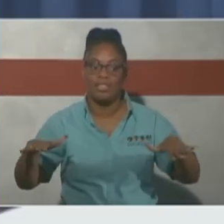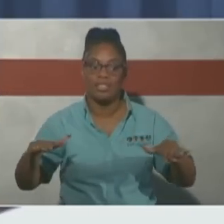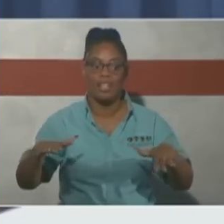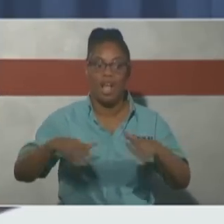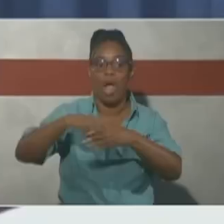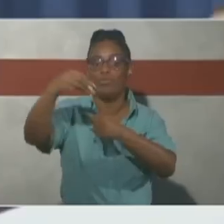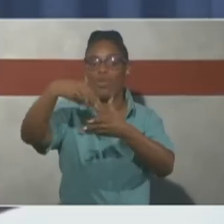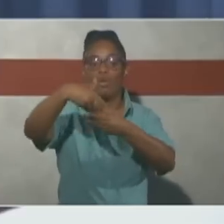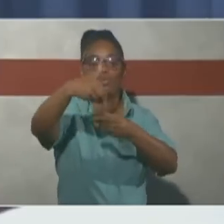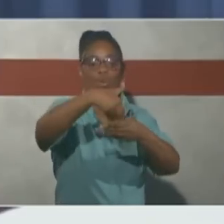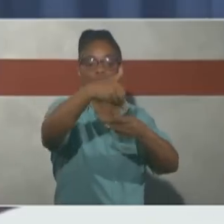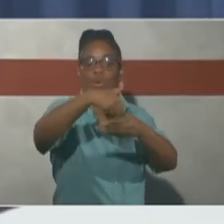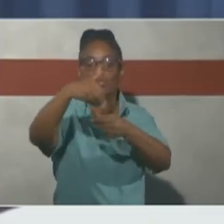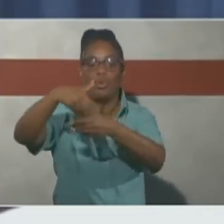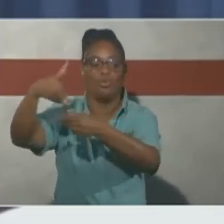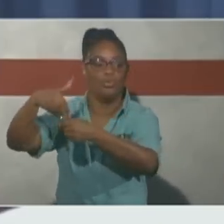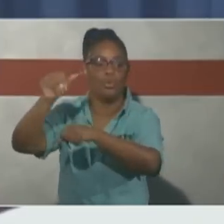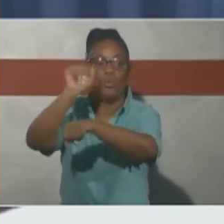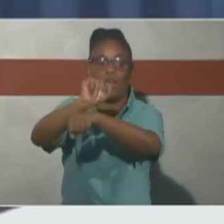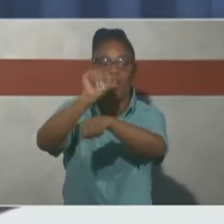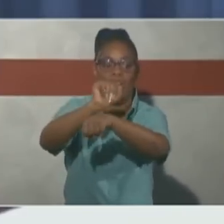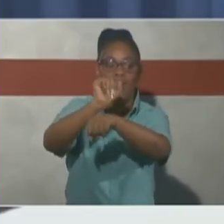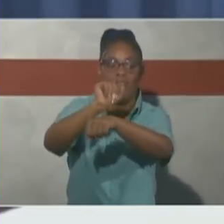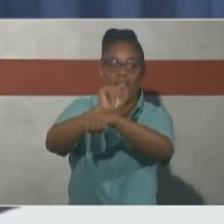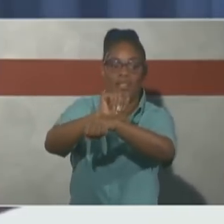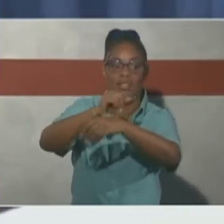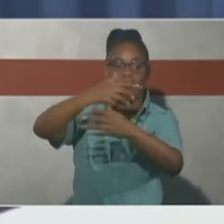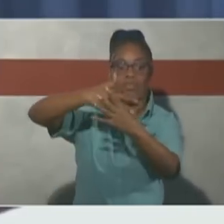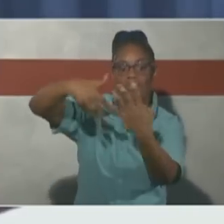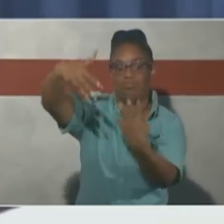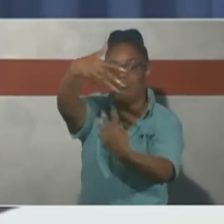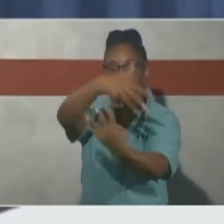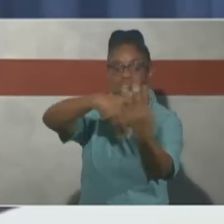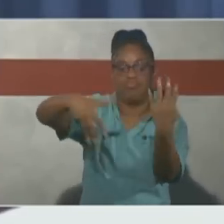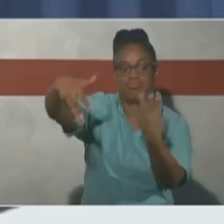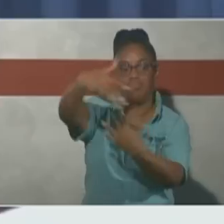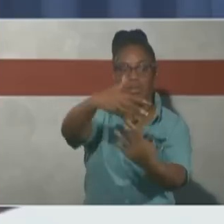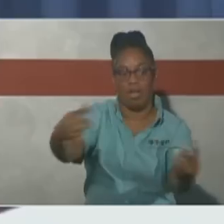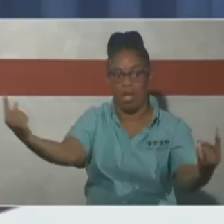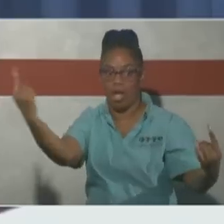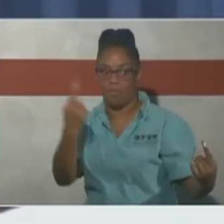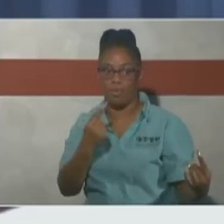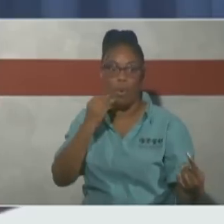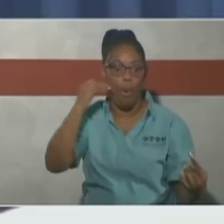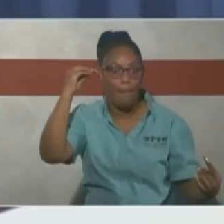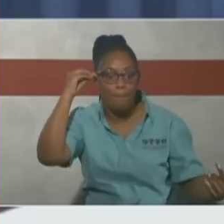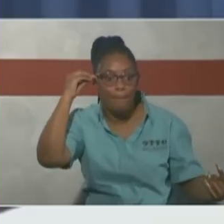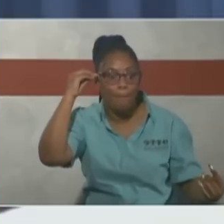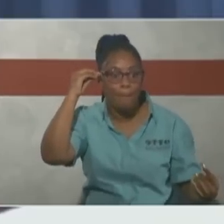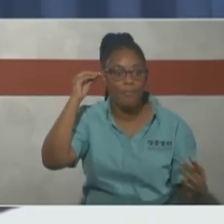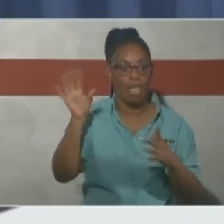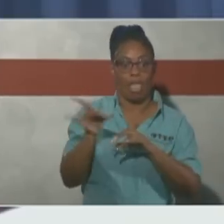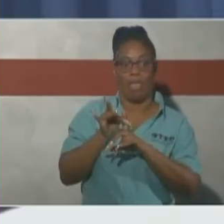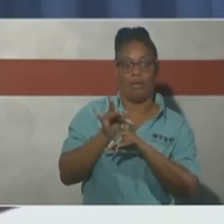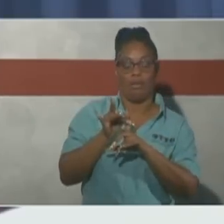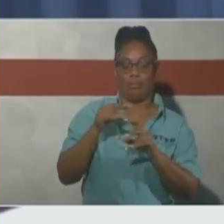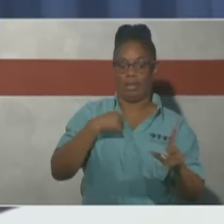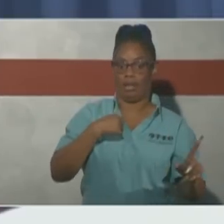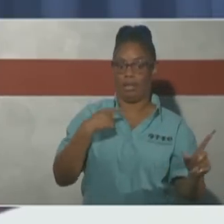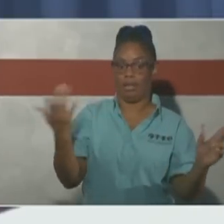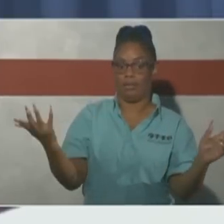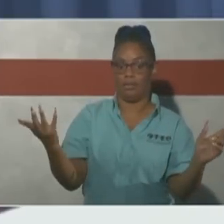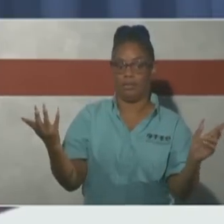especially for the elderly, where the virus may come home and meet them innocently. Grandma, grandpa, poor, Aji,